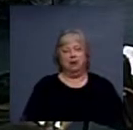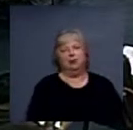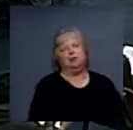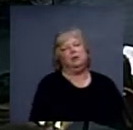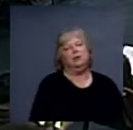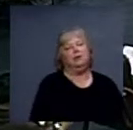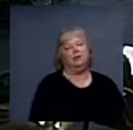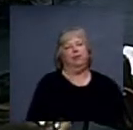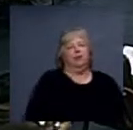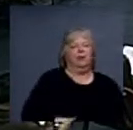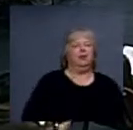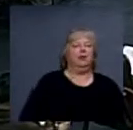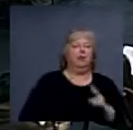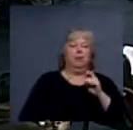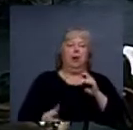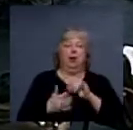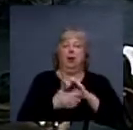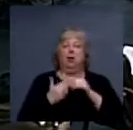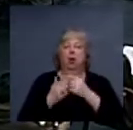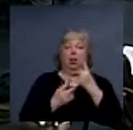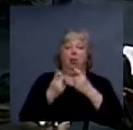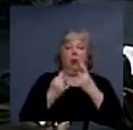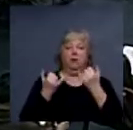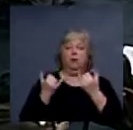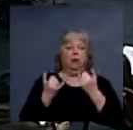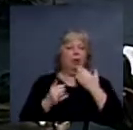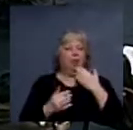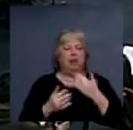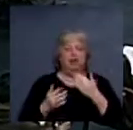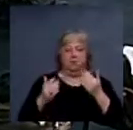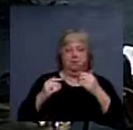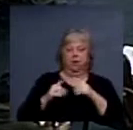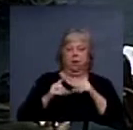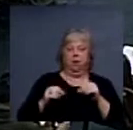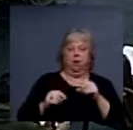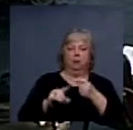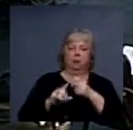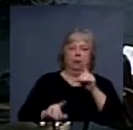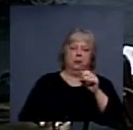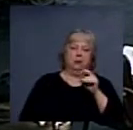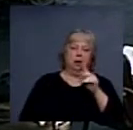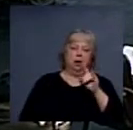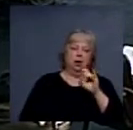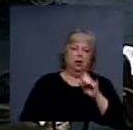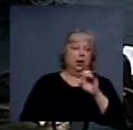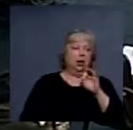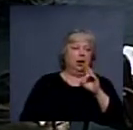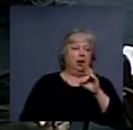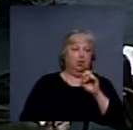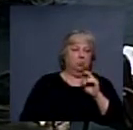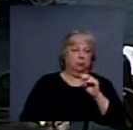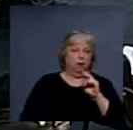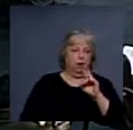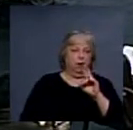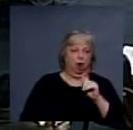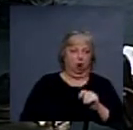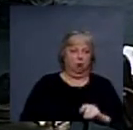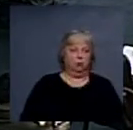Okay, that's all the questions for now. Thank you, Jeremy. The next card I have is from Donnie Furneaux. Donnie, if you come forward, please.